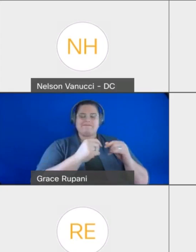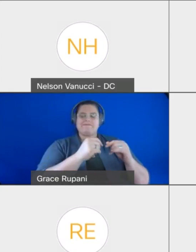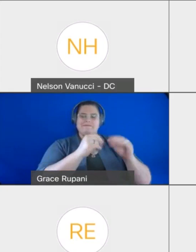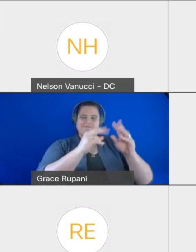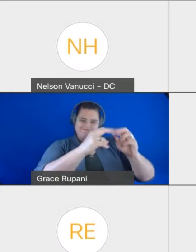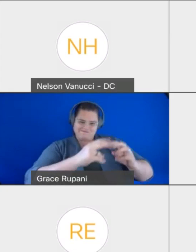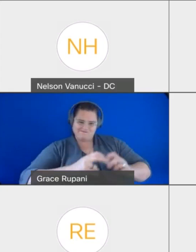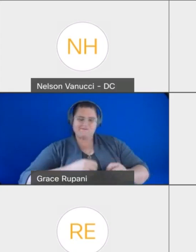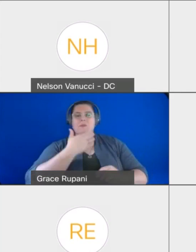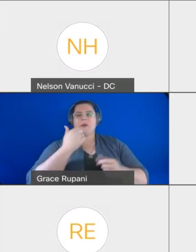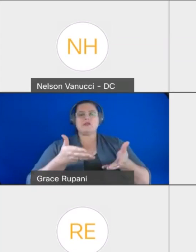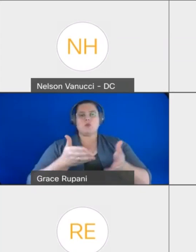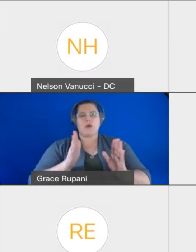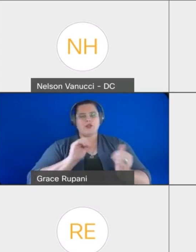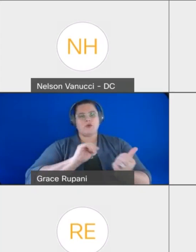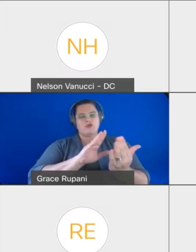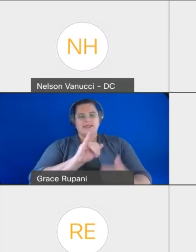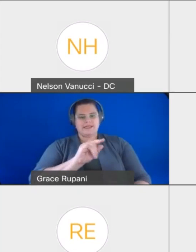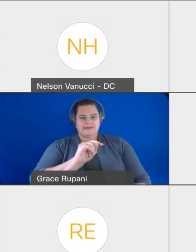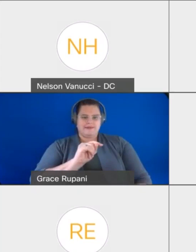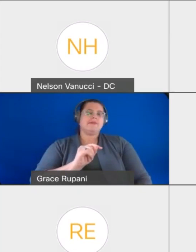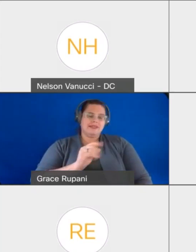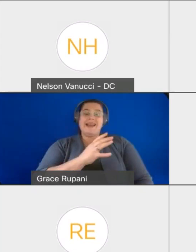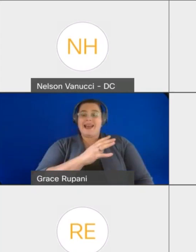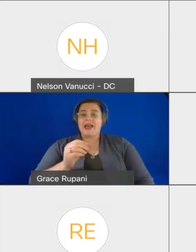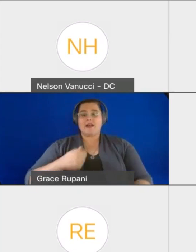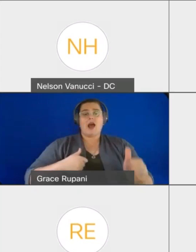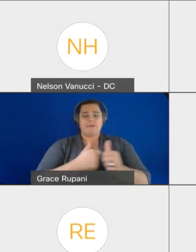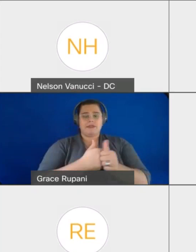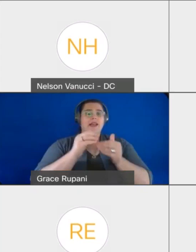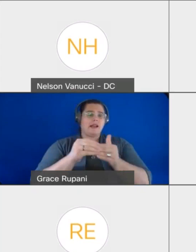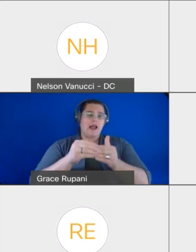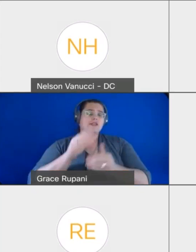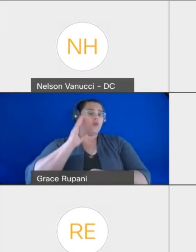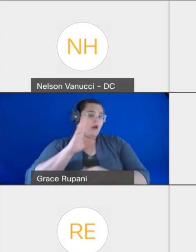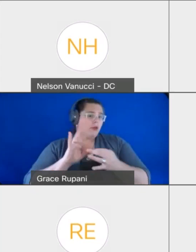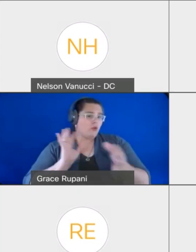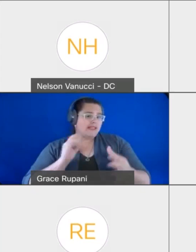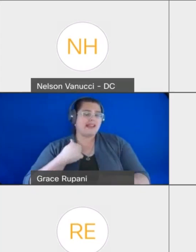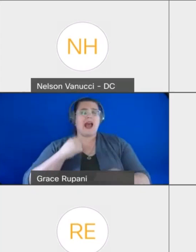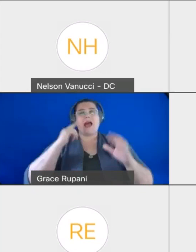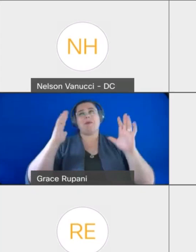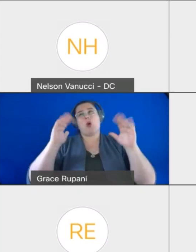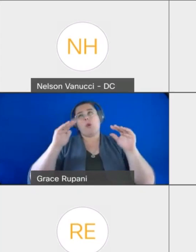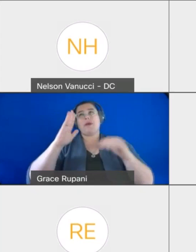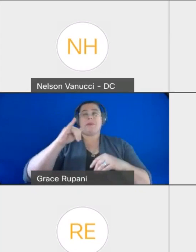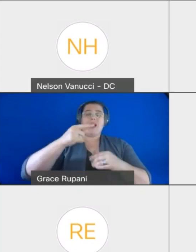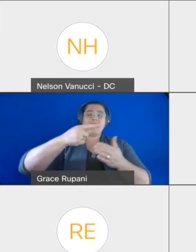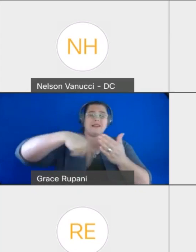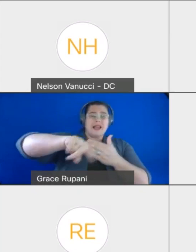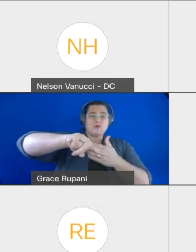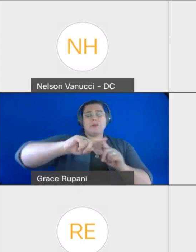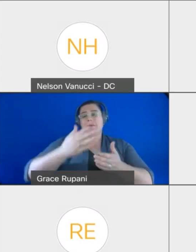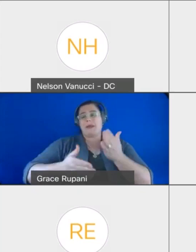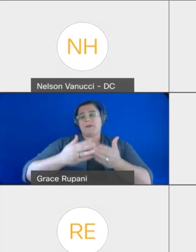there will be updated guidance coming out. I hope by the end of next week, but it may be the week after. It's